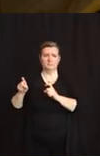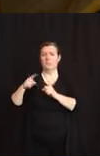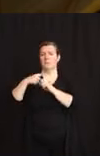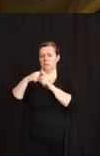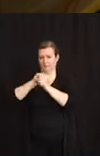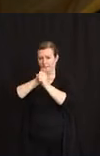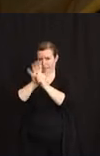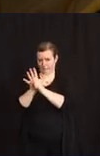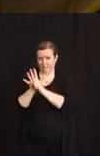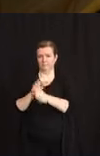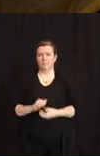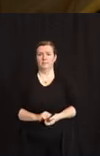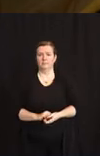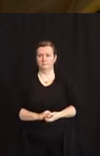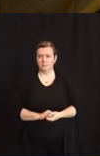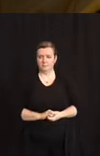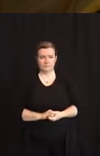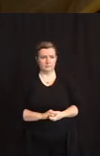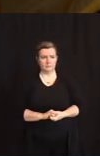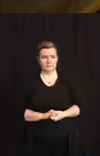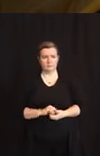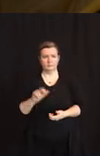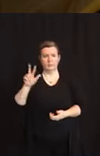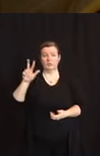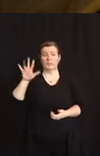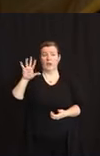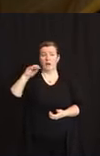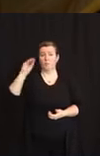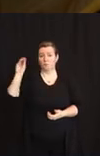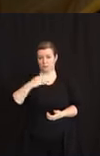test. 35% are white,